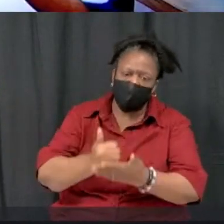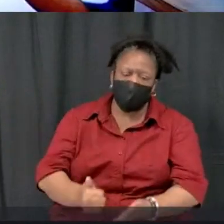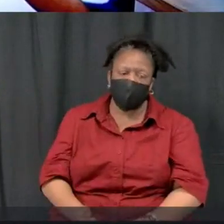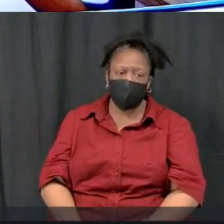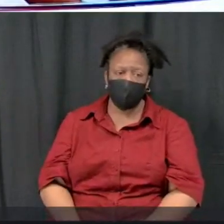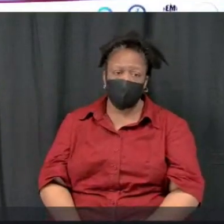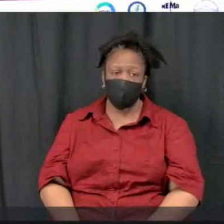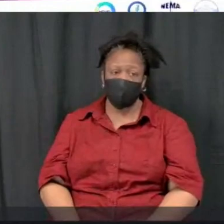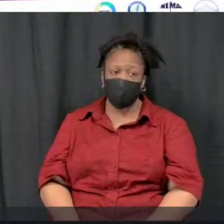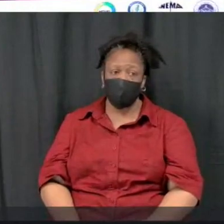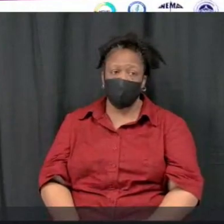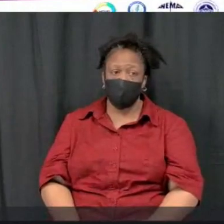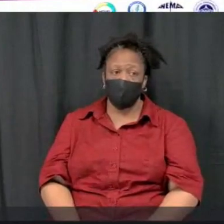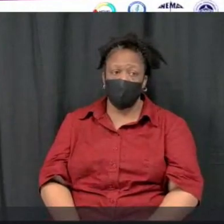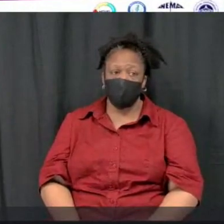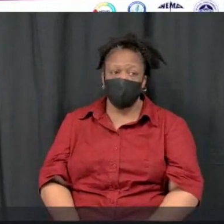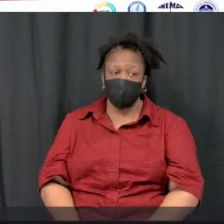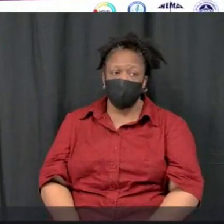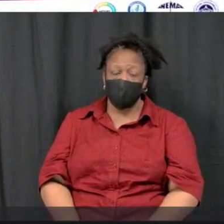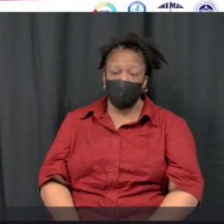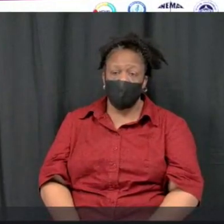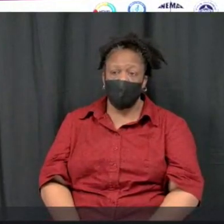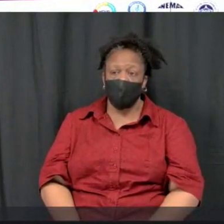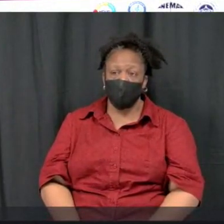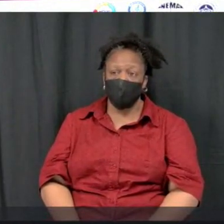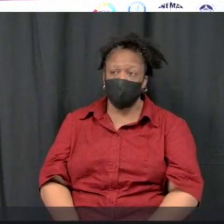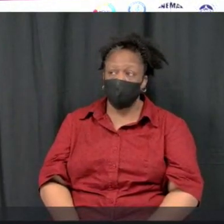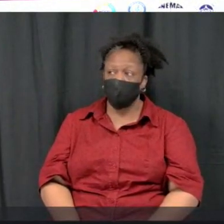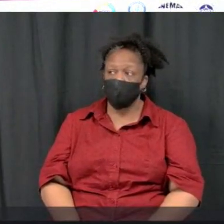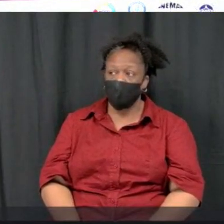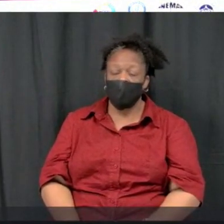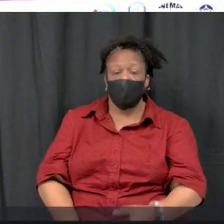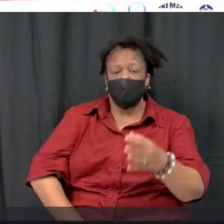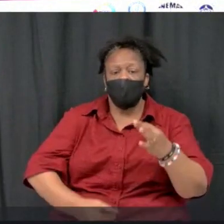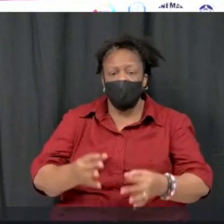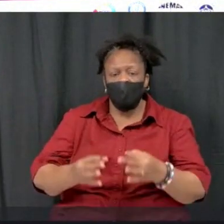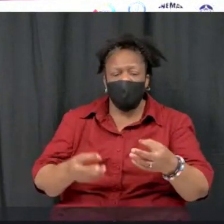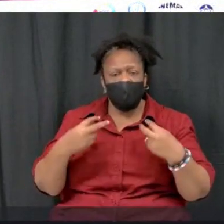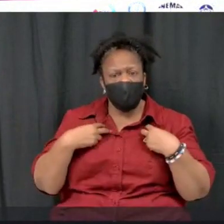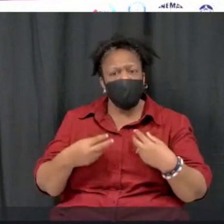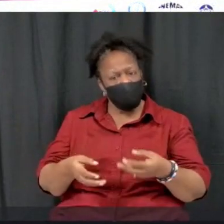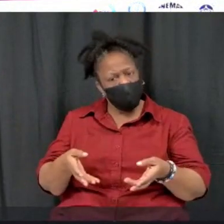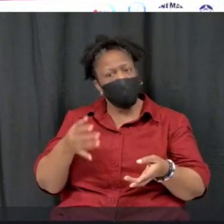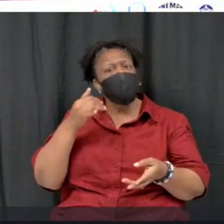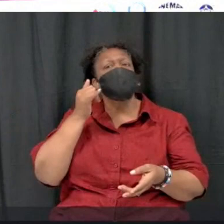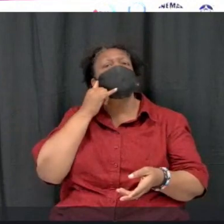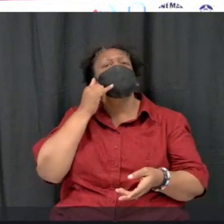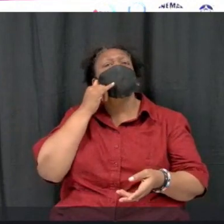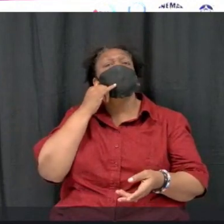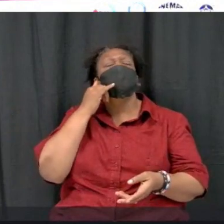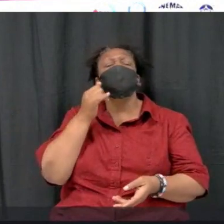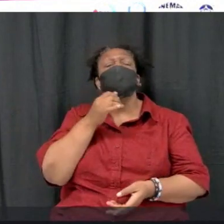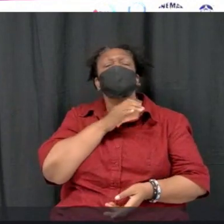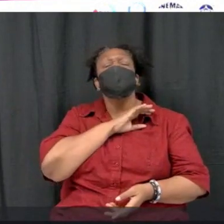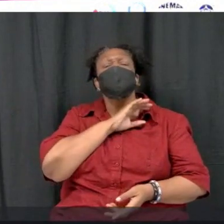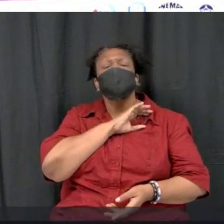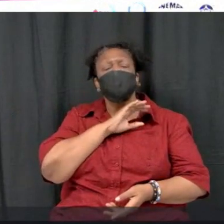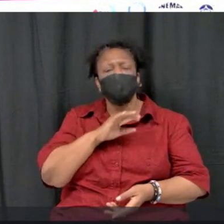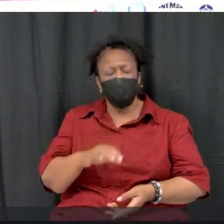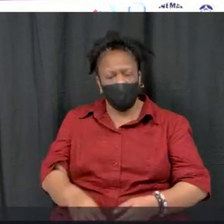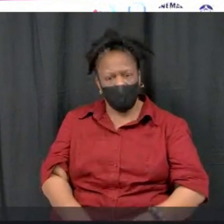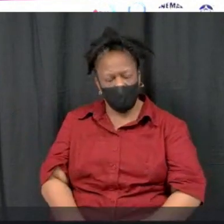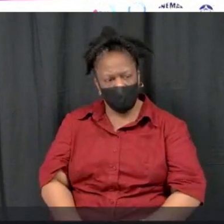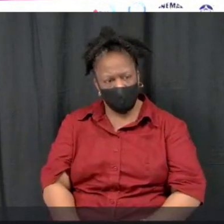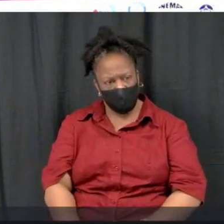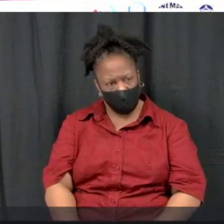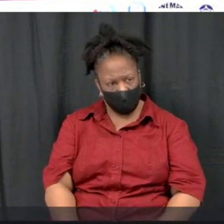not have a problem turning that person back. And if you have issues, then you can reach out to the task force and